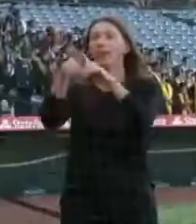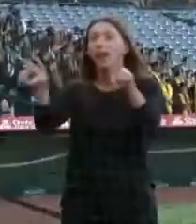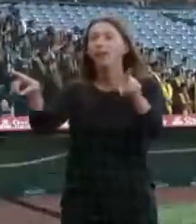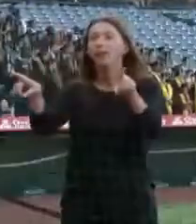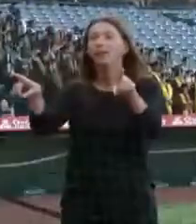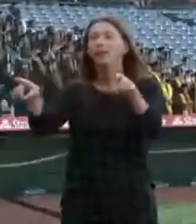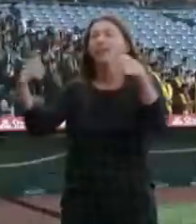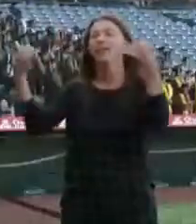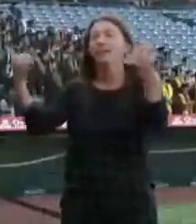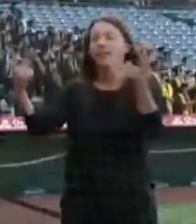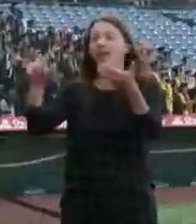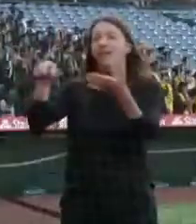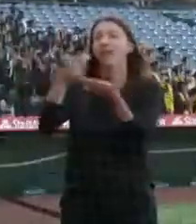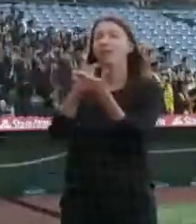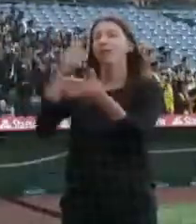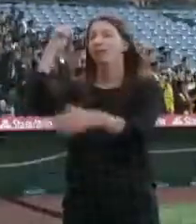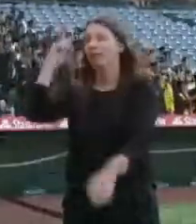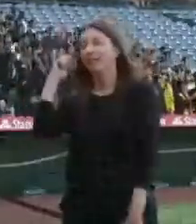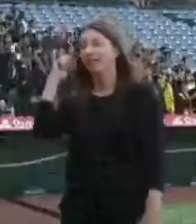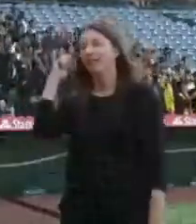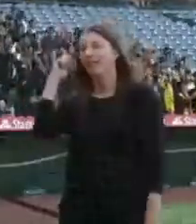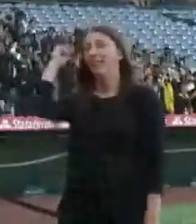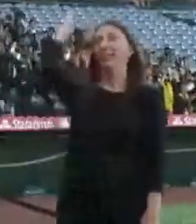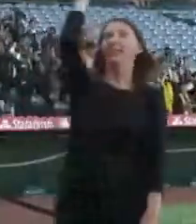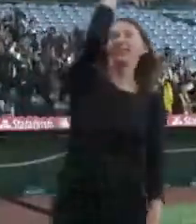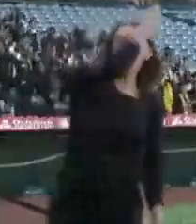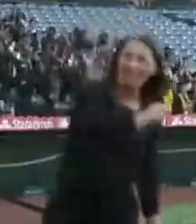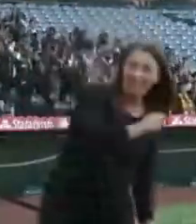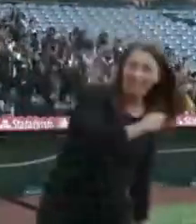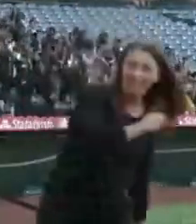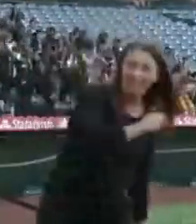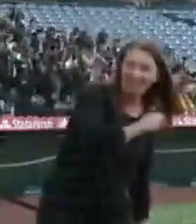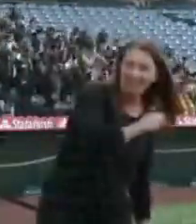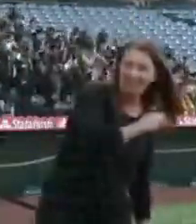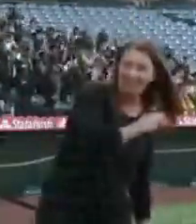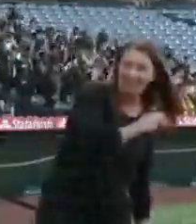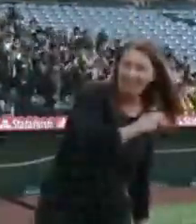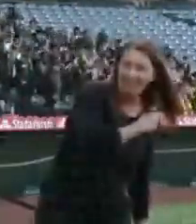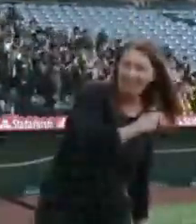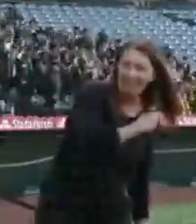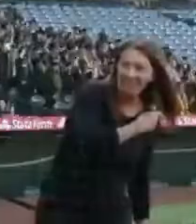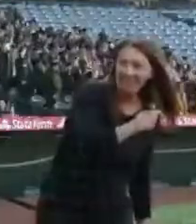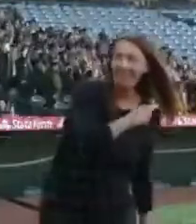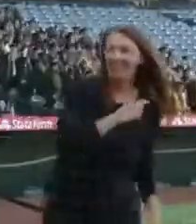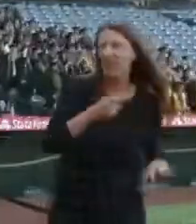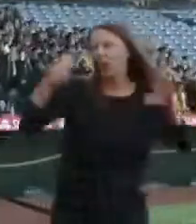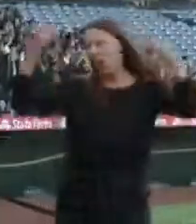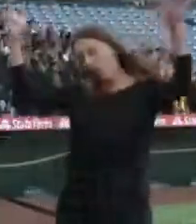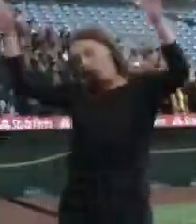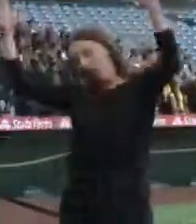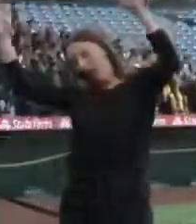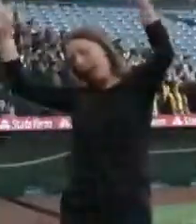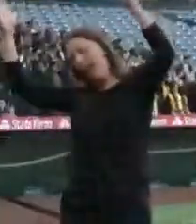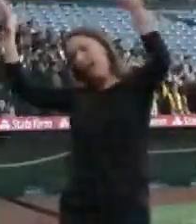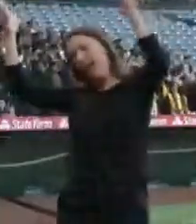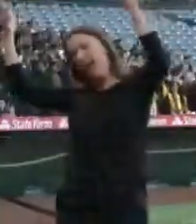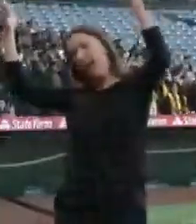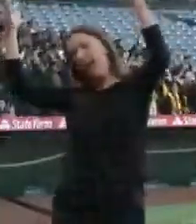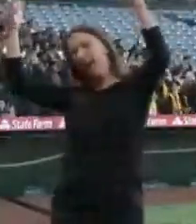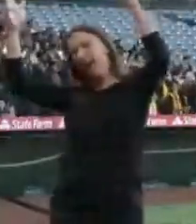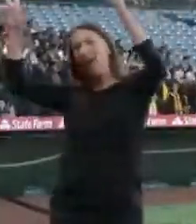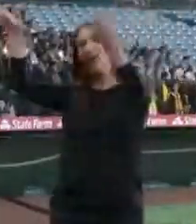you may now move your tassel to the left side of your cap. This signifies the completion of